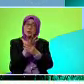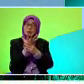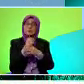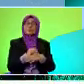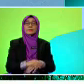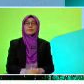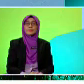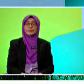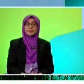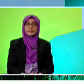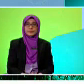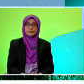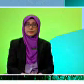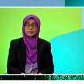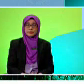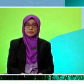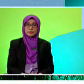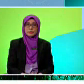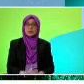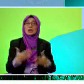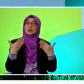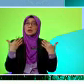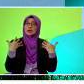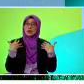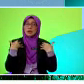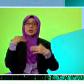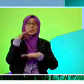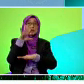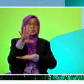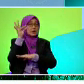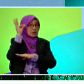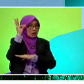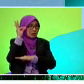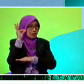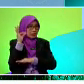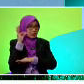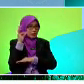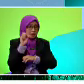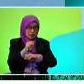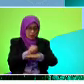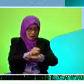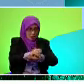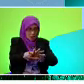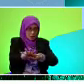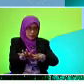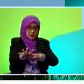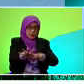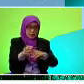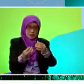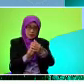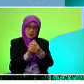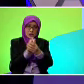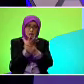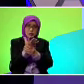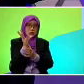So there are actually 5 factors that affect the growth of microorganisms. So I'm